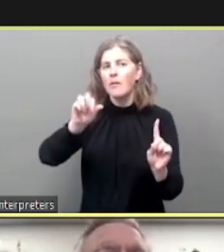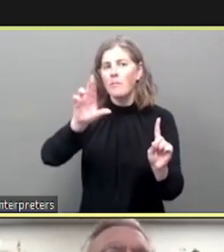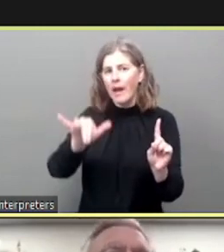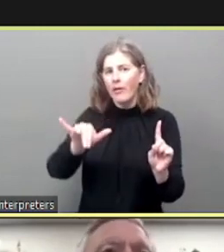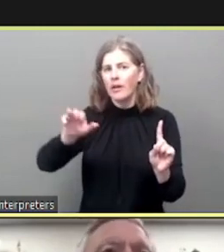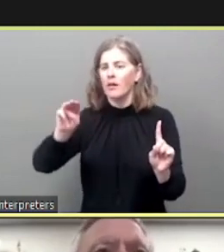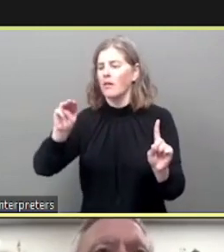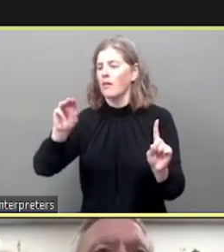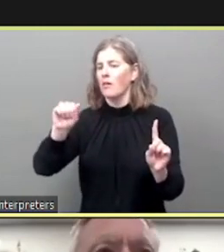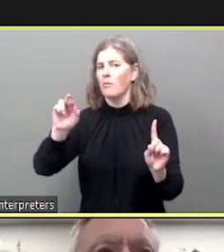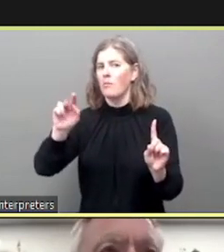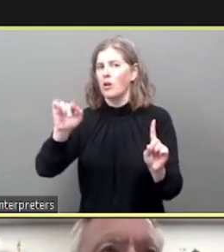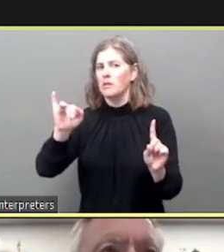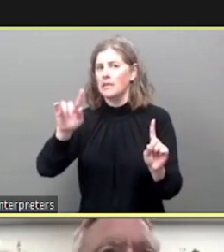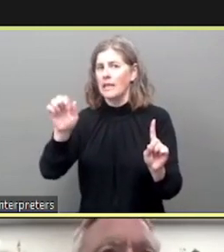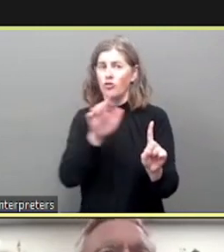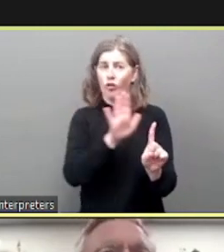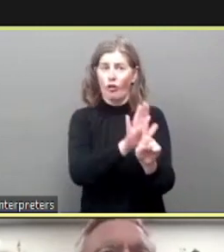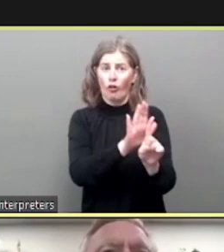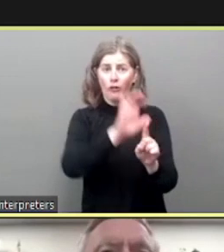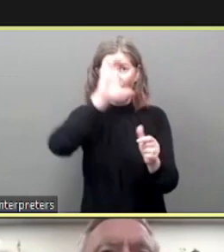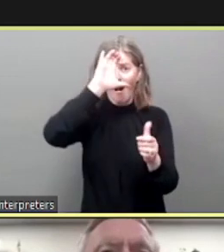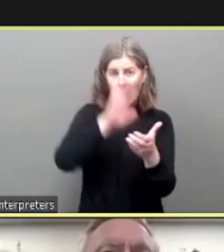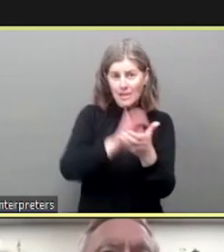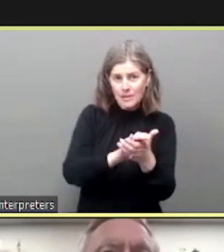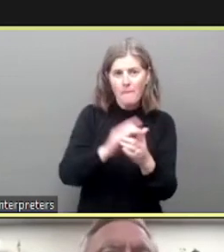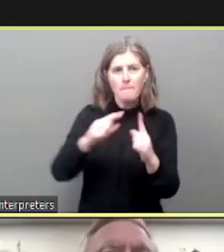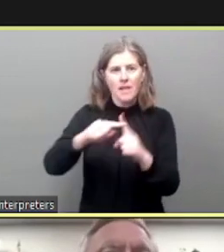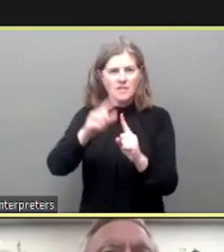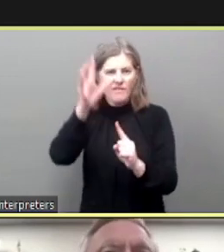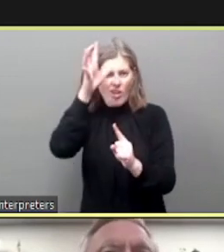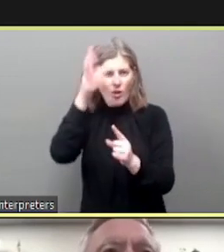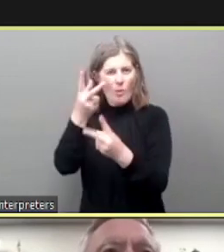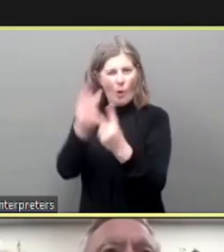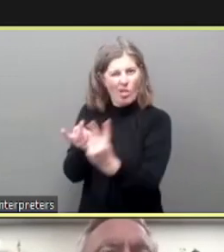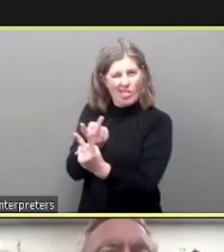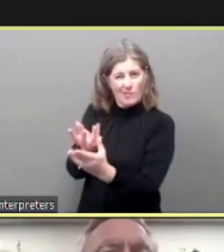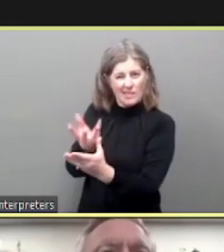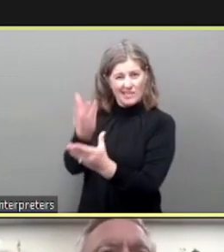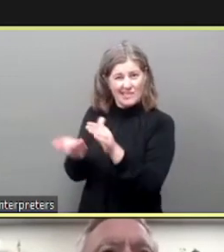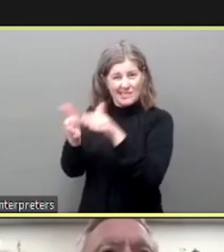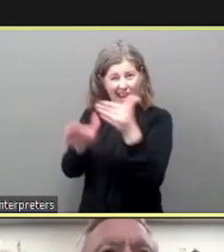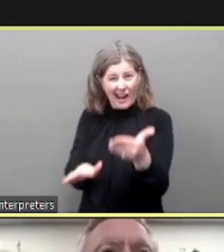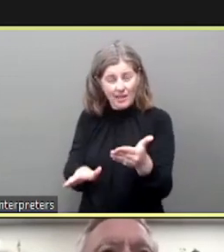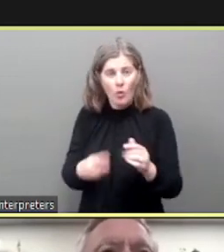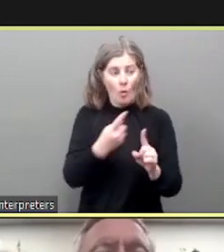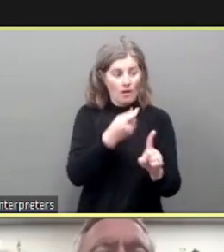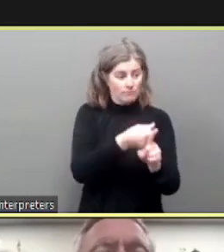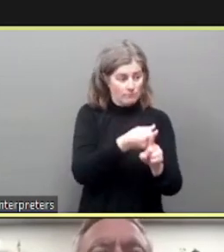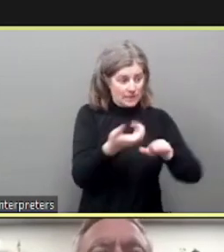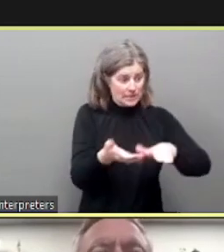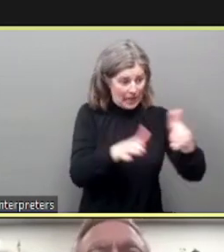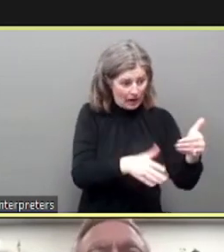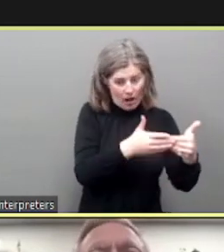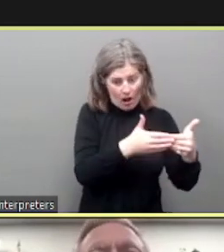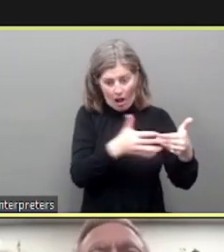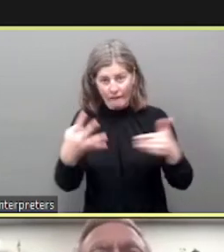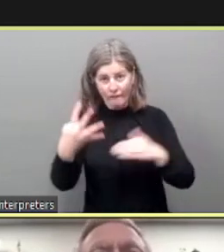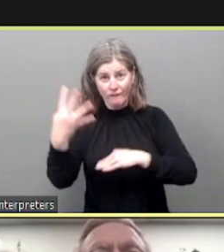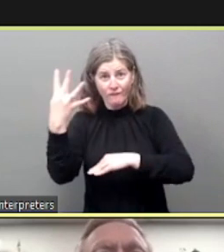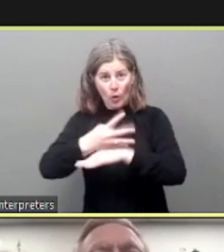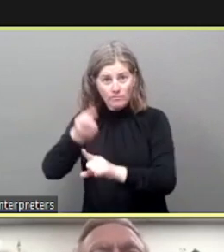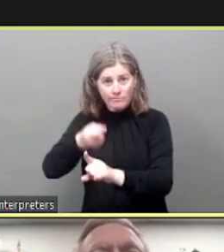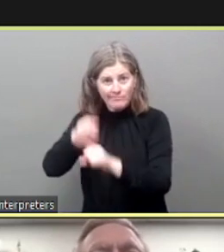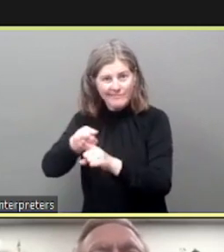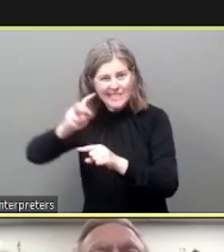who lost her husband and her father to COVID within a 4-day period in December last